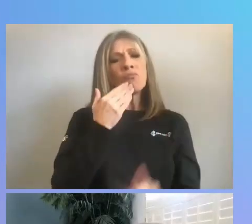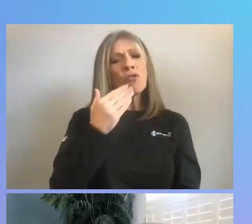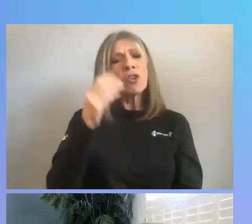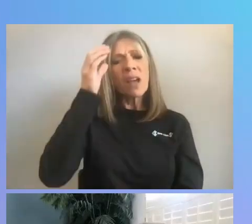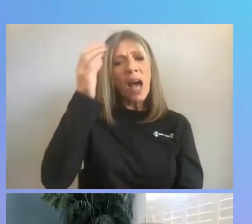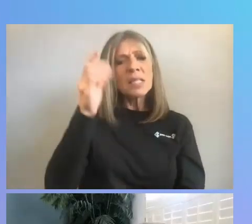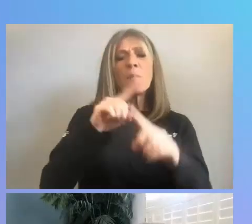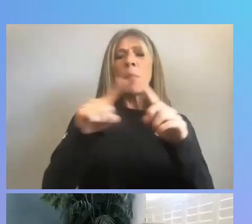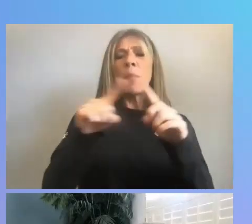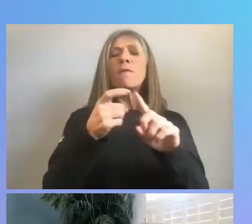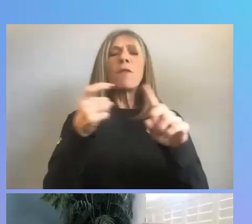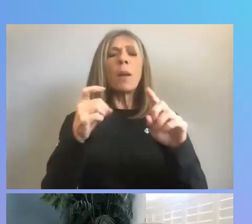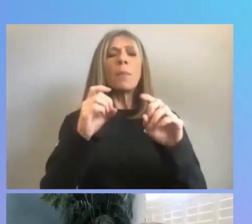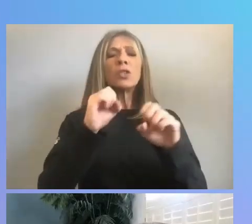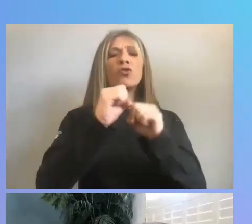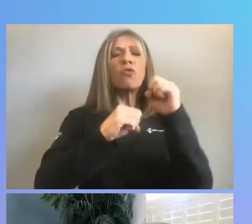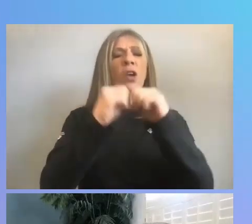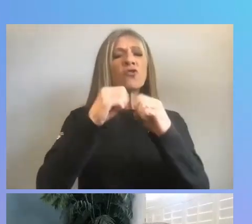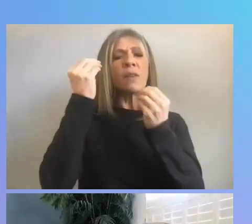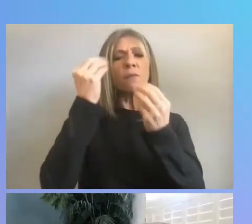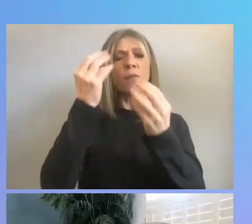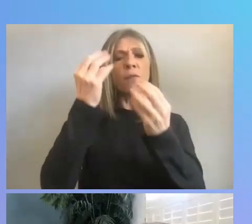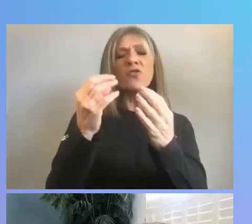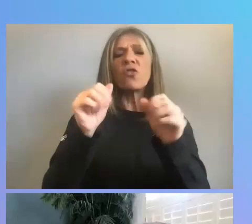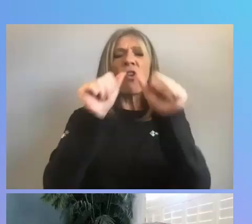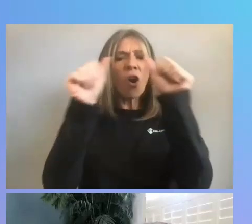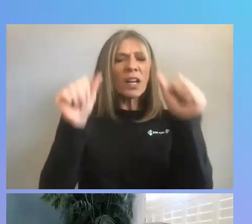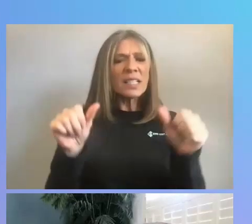from a structural information